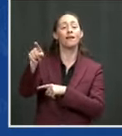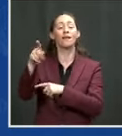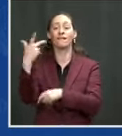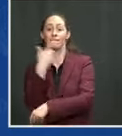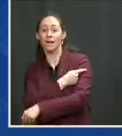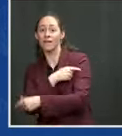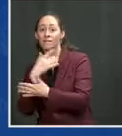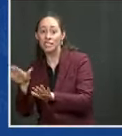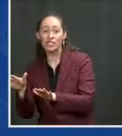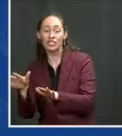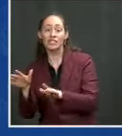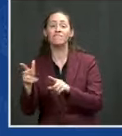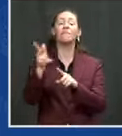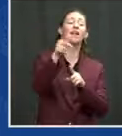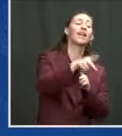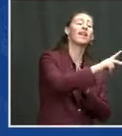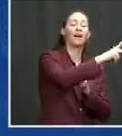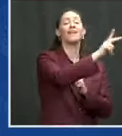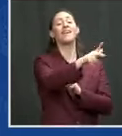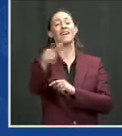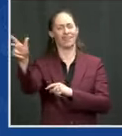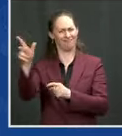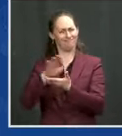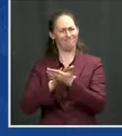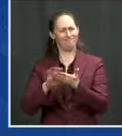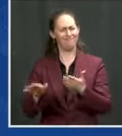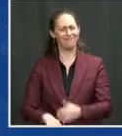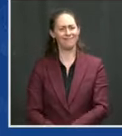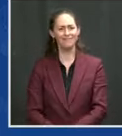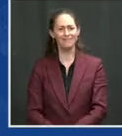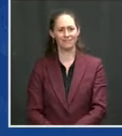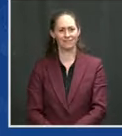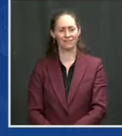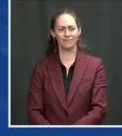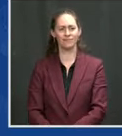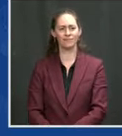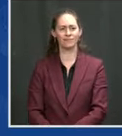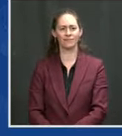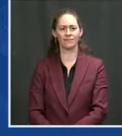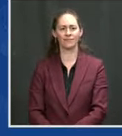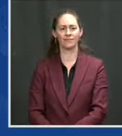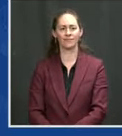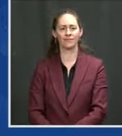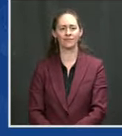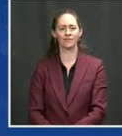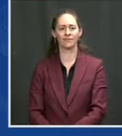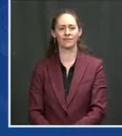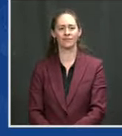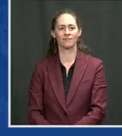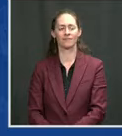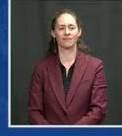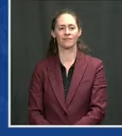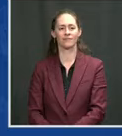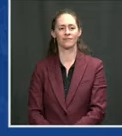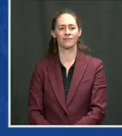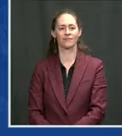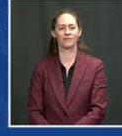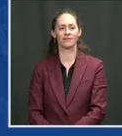Mike, how about you? Mr. President, all mobile clinics are not alike, at least in Ohio. Just a couple examples.